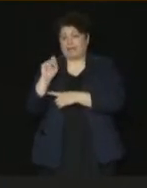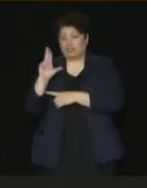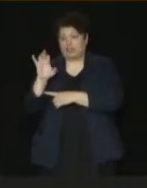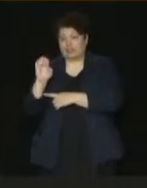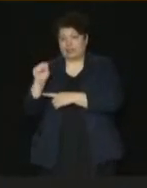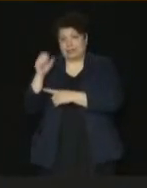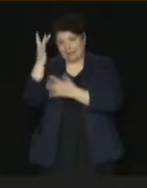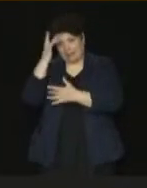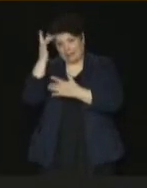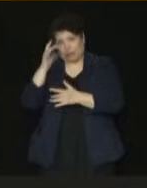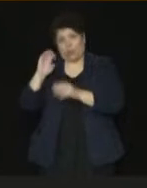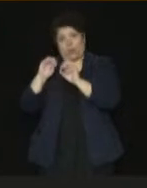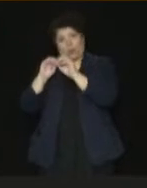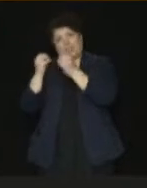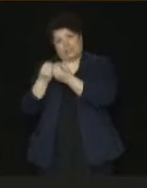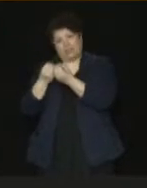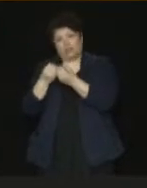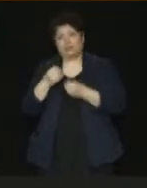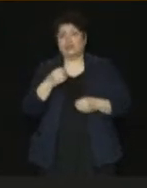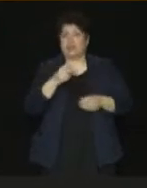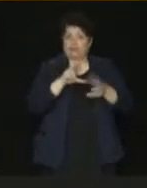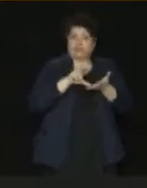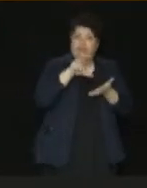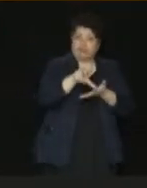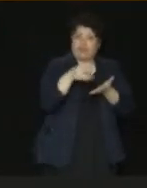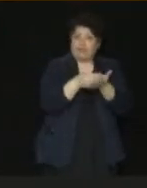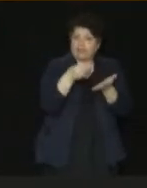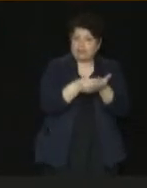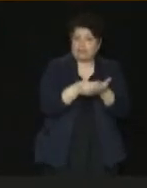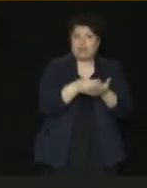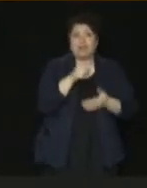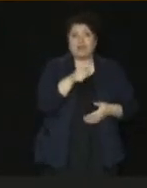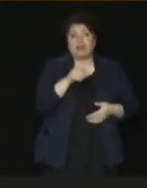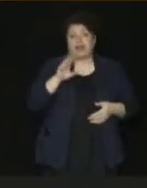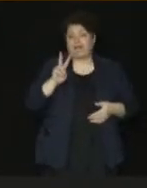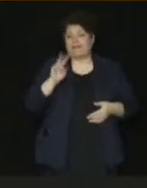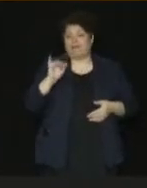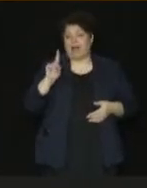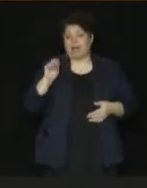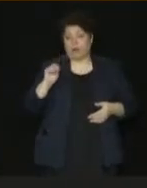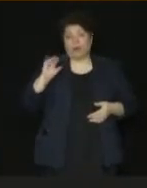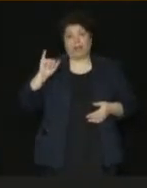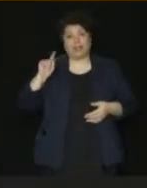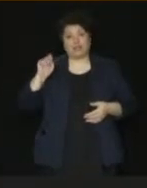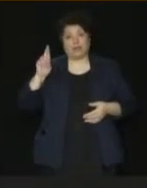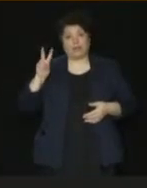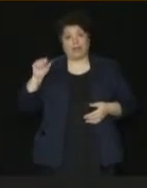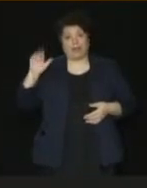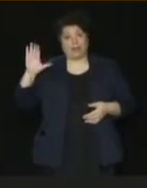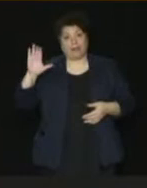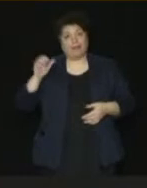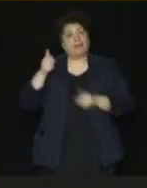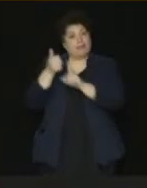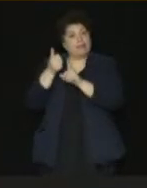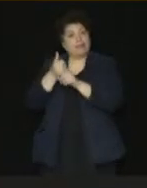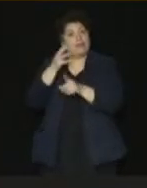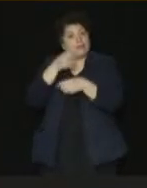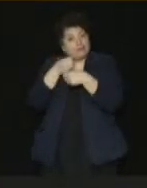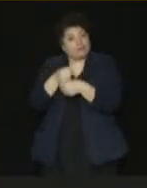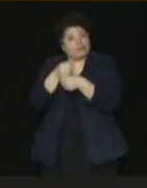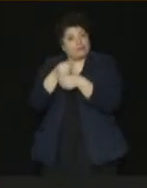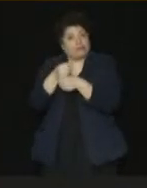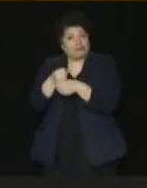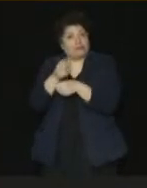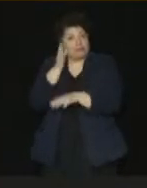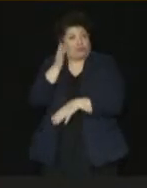Organization. The good news we've just heard is that Vido Intervac now projects they will be able to produce up to